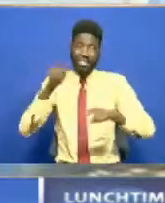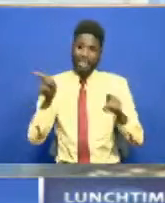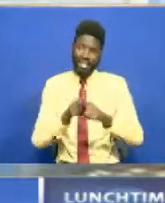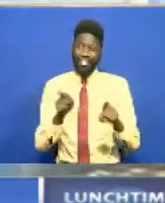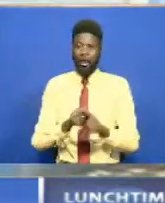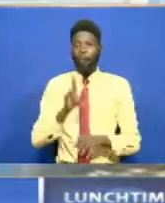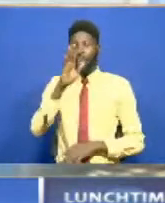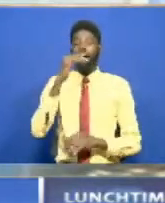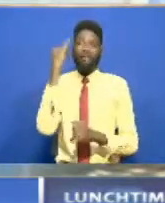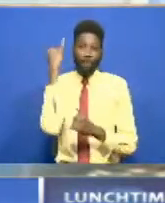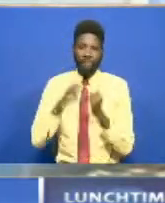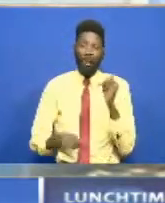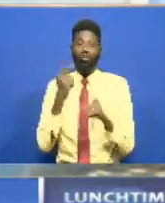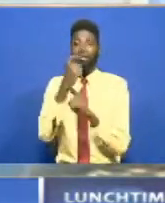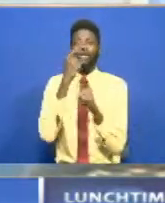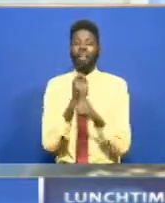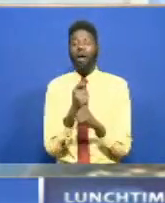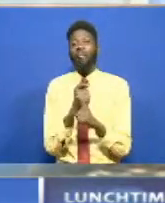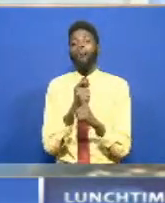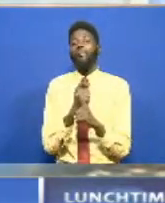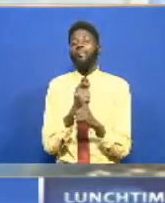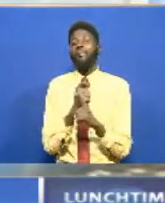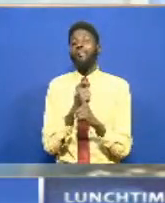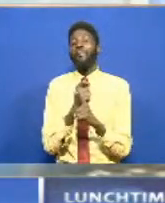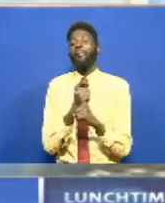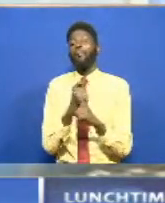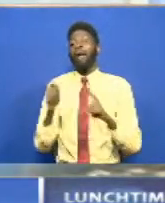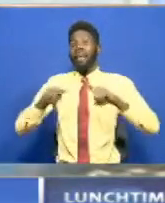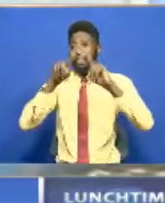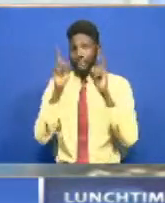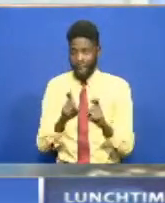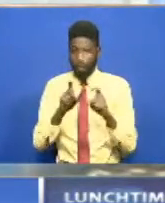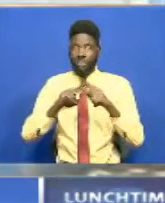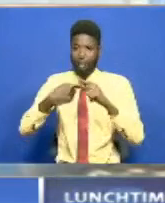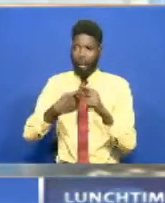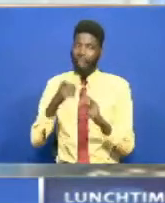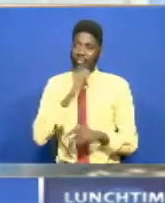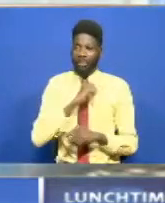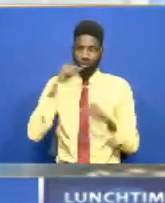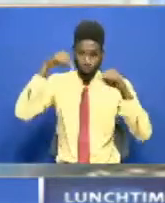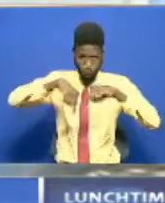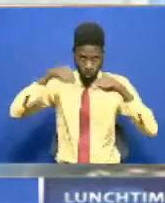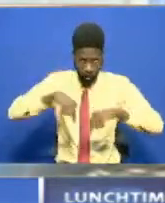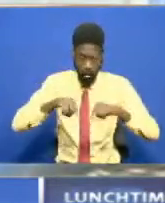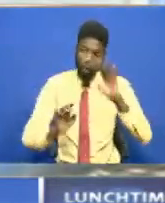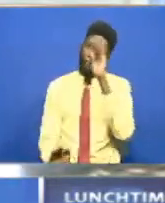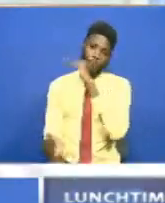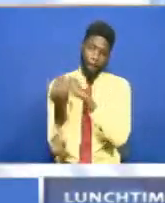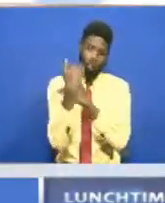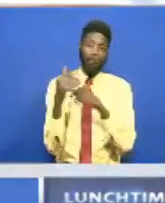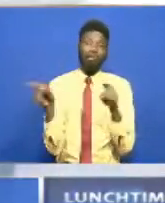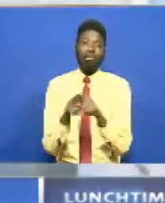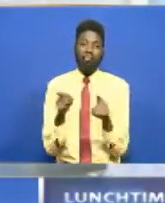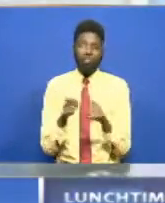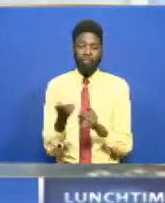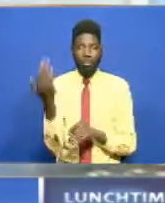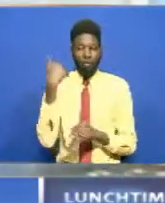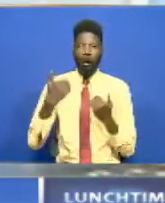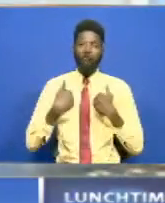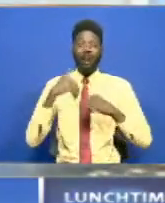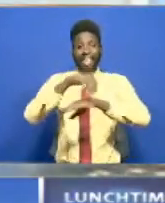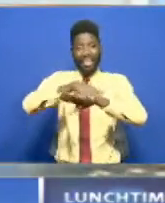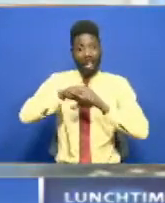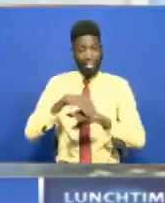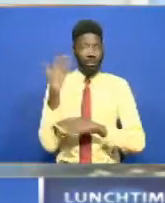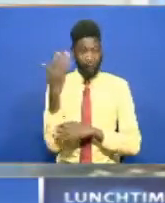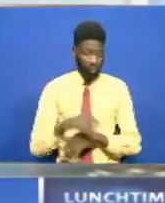end of term one assessment exercise that has kicked off today morning. And of course, they were doing their English paper. Grade 4